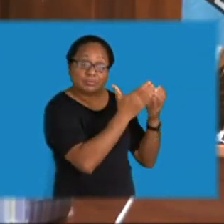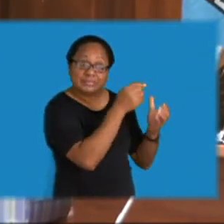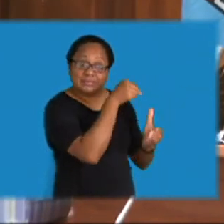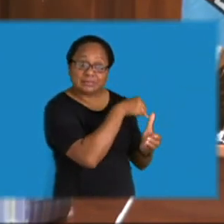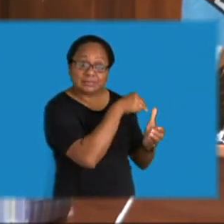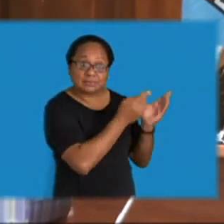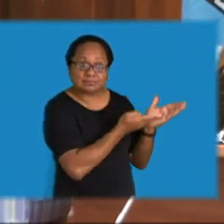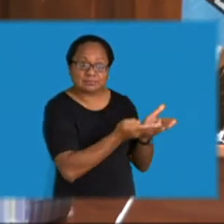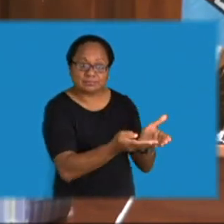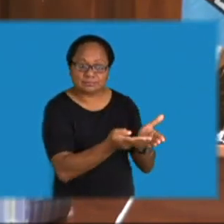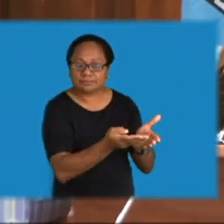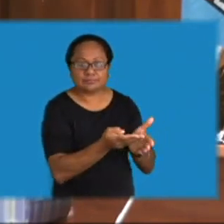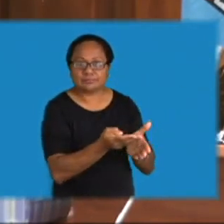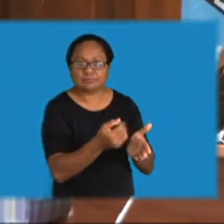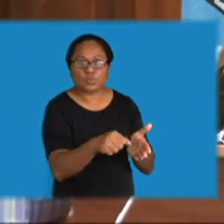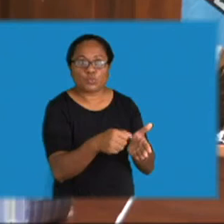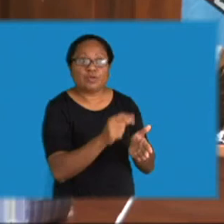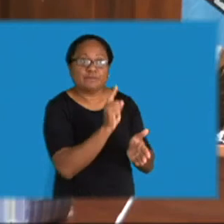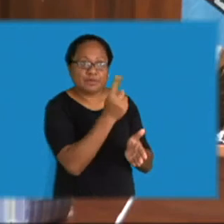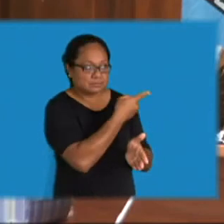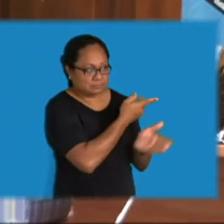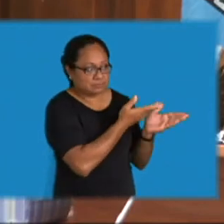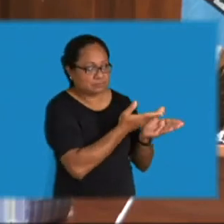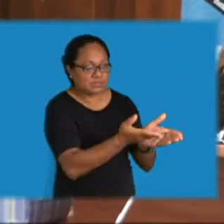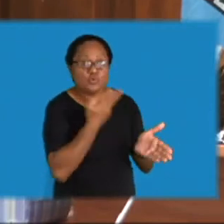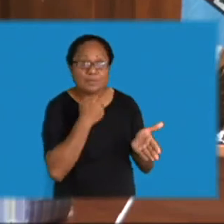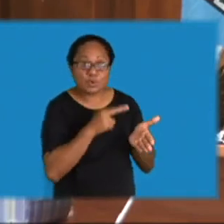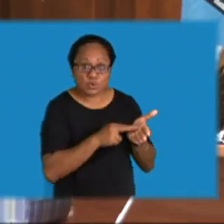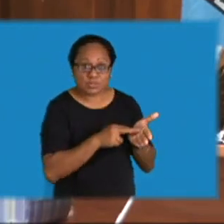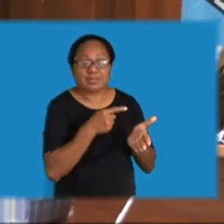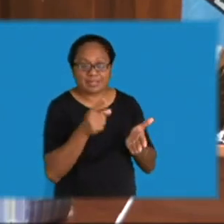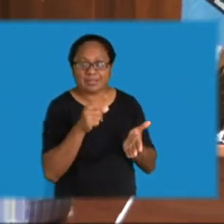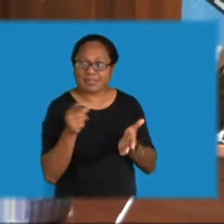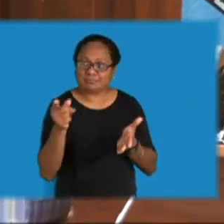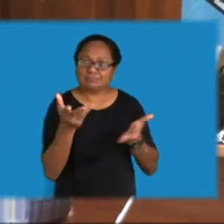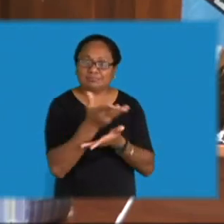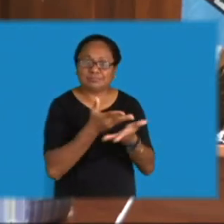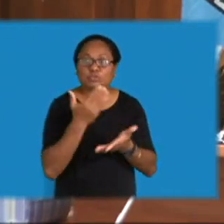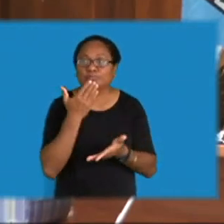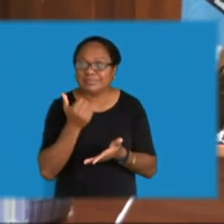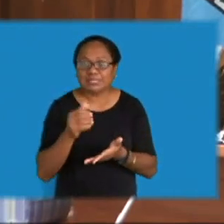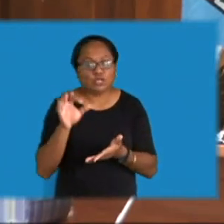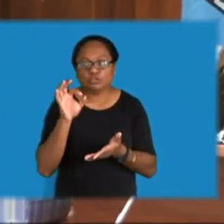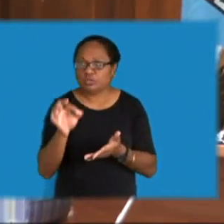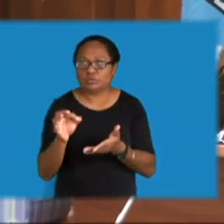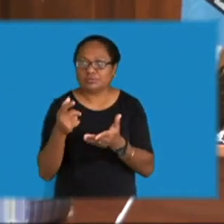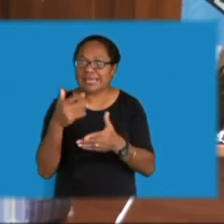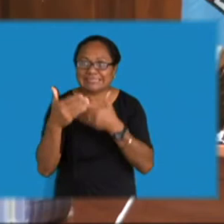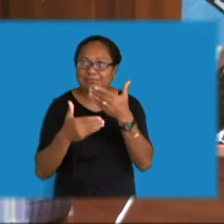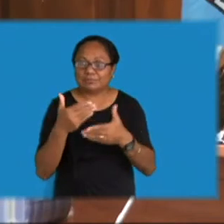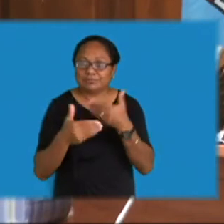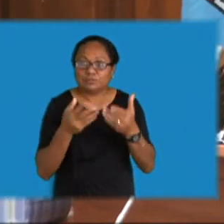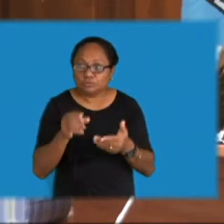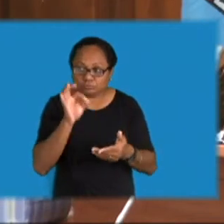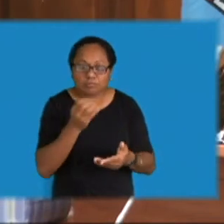into Parliament until after the report of the committee has been tabled. Please refrain from quoting from any issues that have been